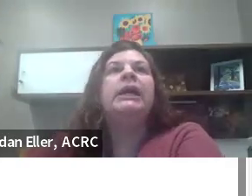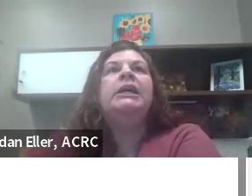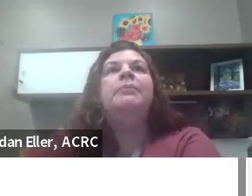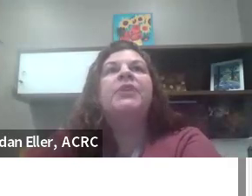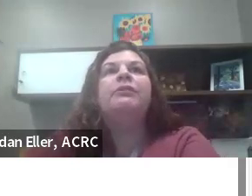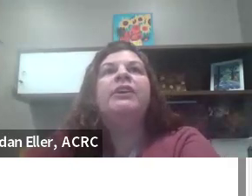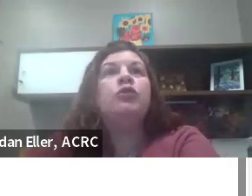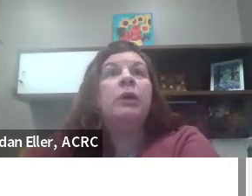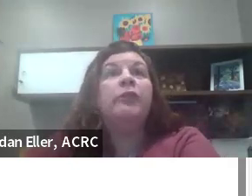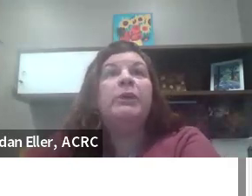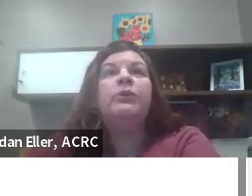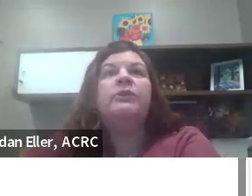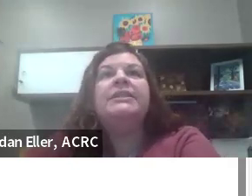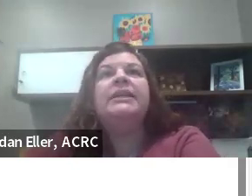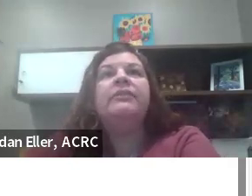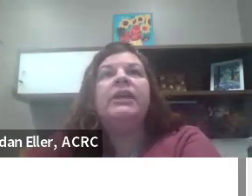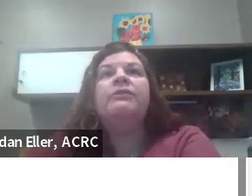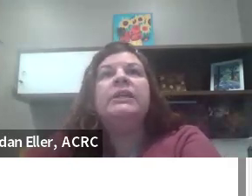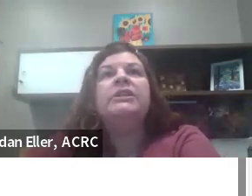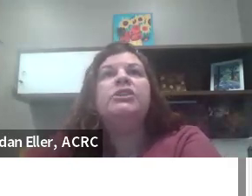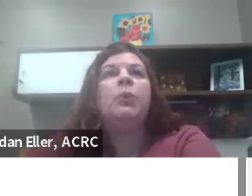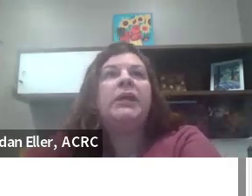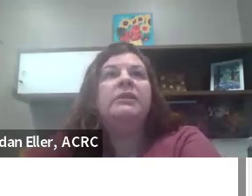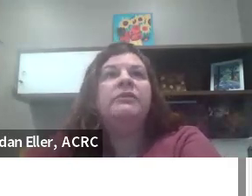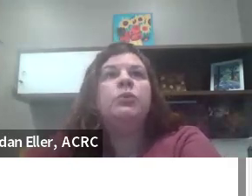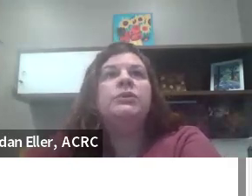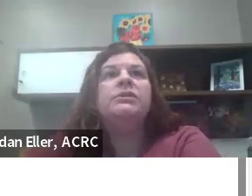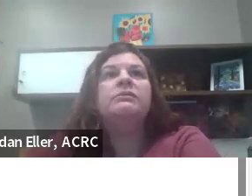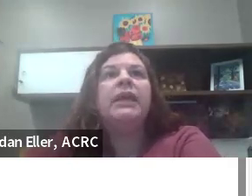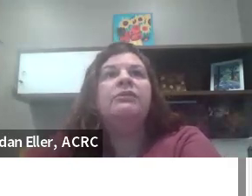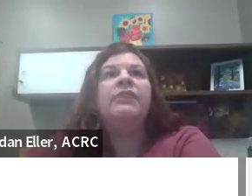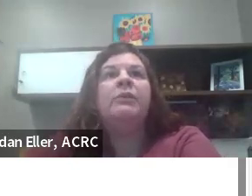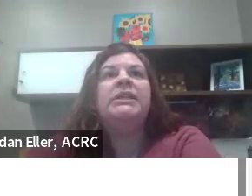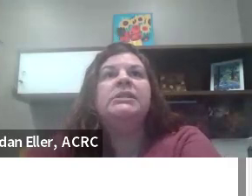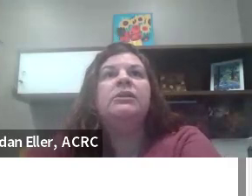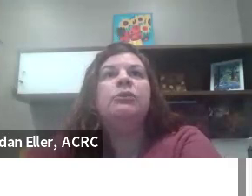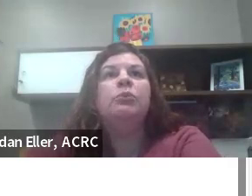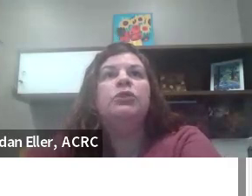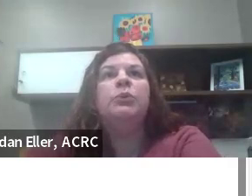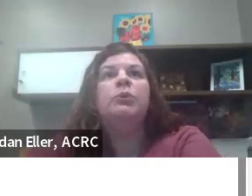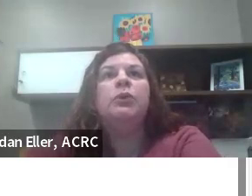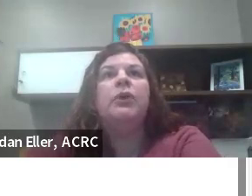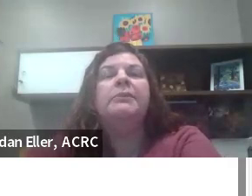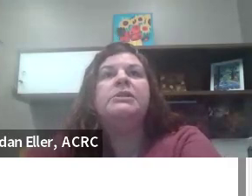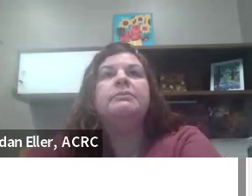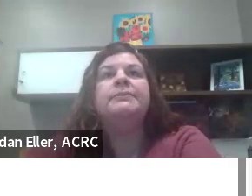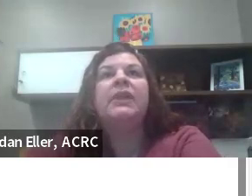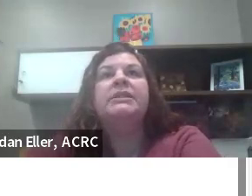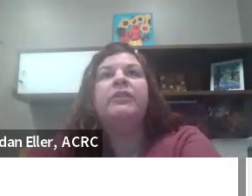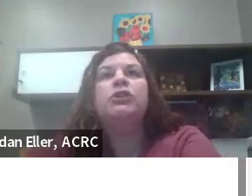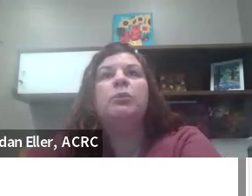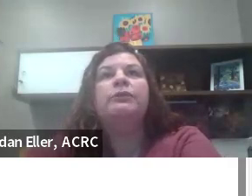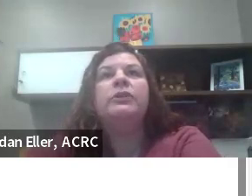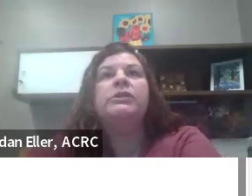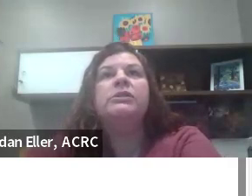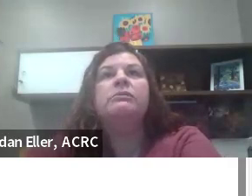guys. The federal government provides significant funding to support individuals and families through multiple programs.